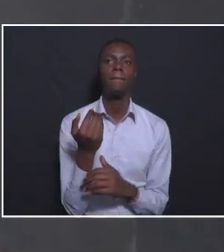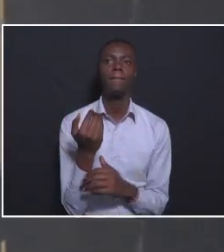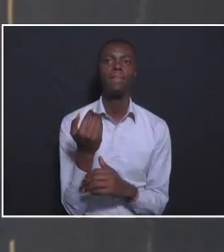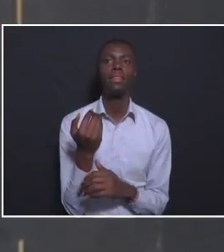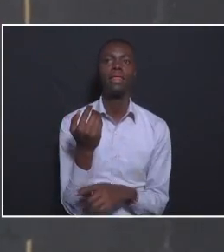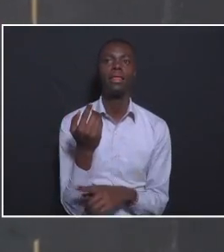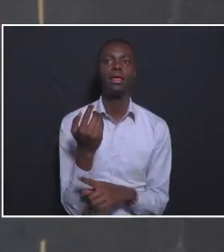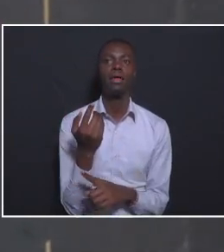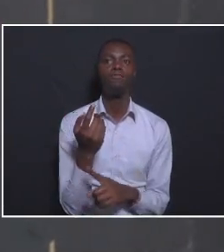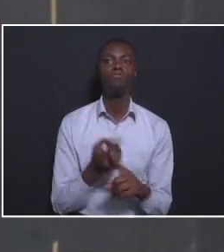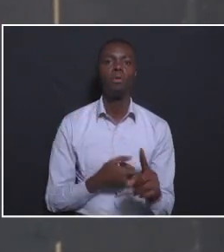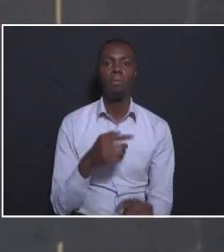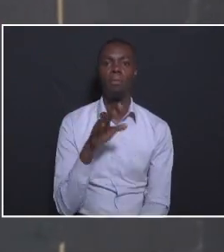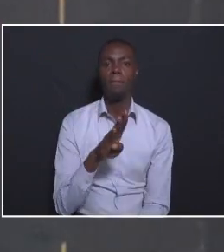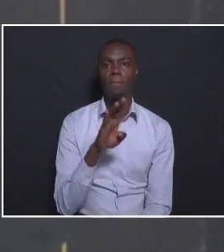The style called benga.